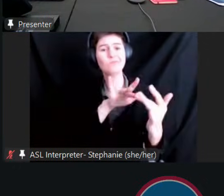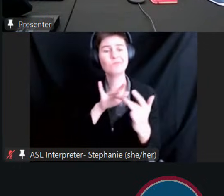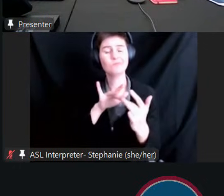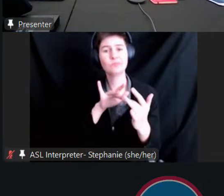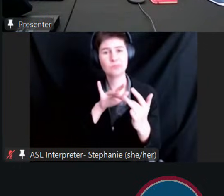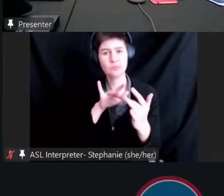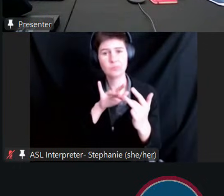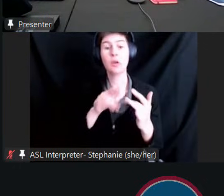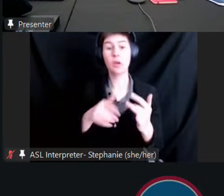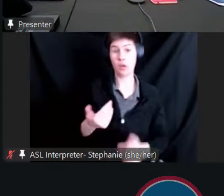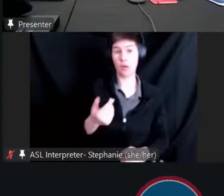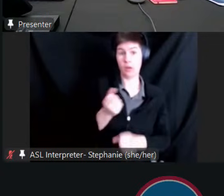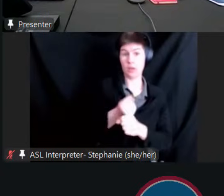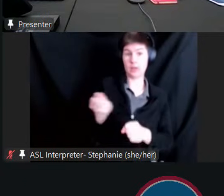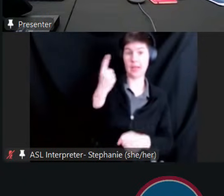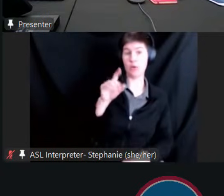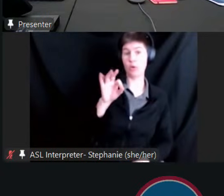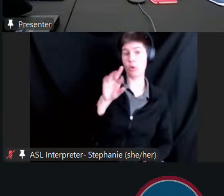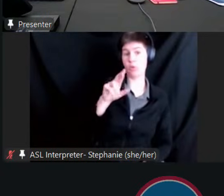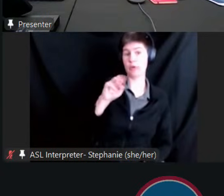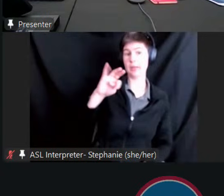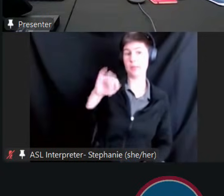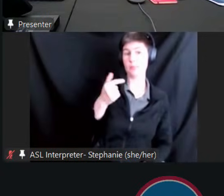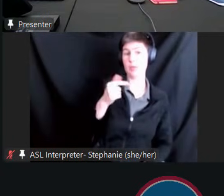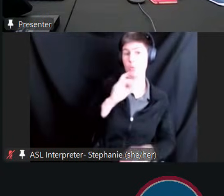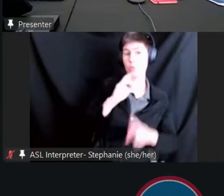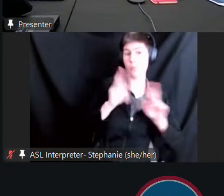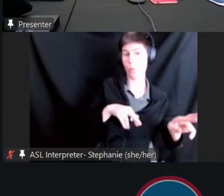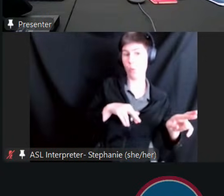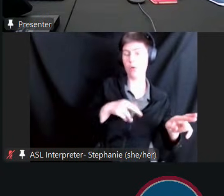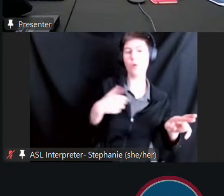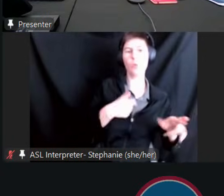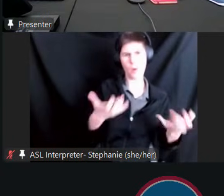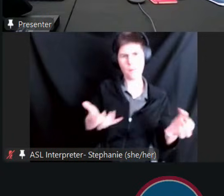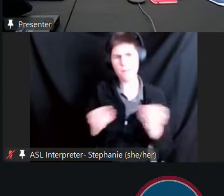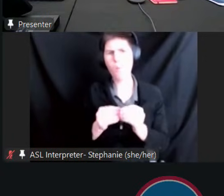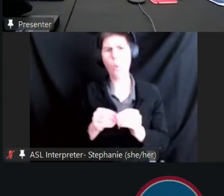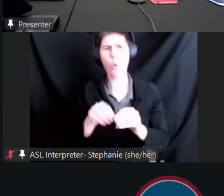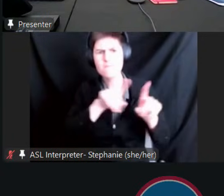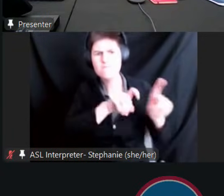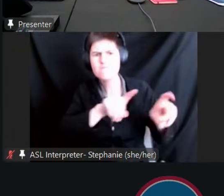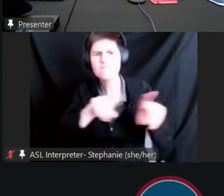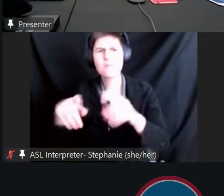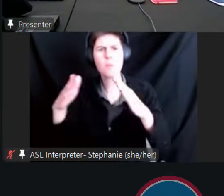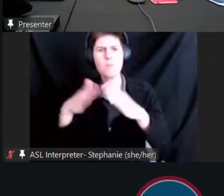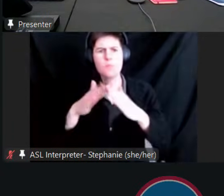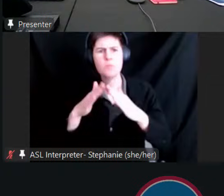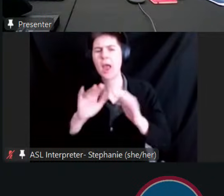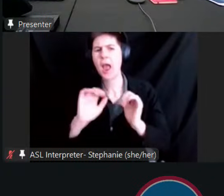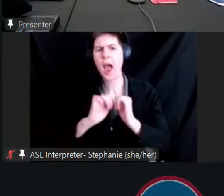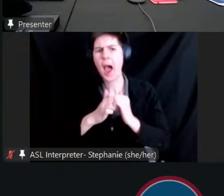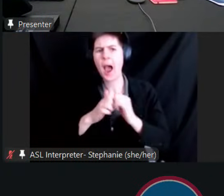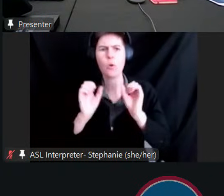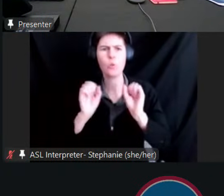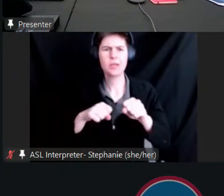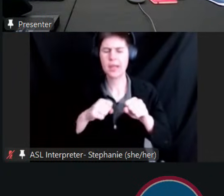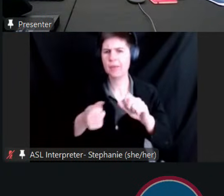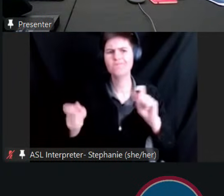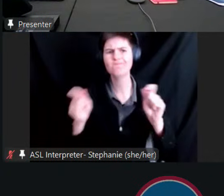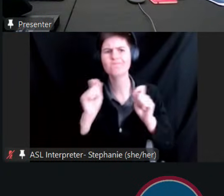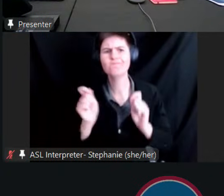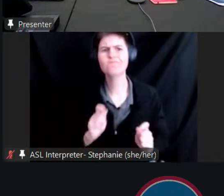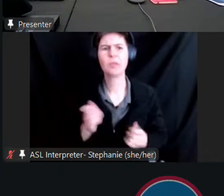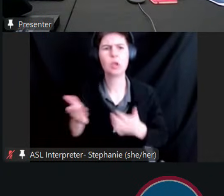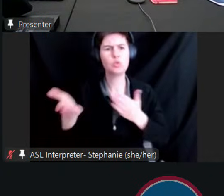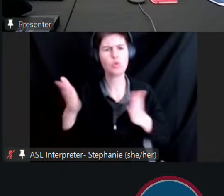report that was done last year. We want to hear from the community more about, how we can prioritize the service investments to best suit